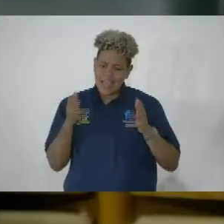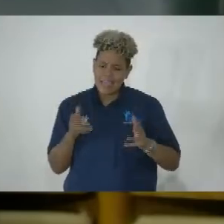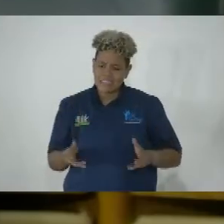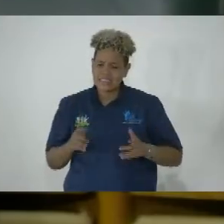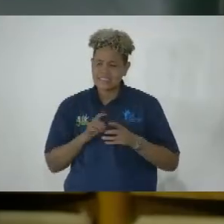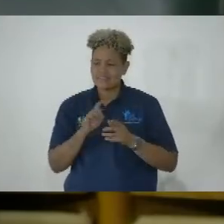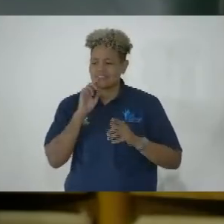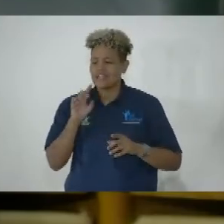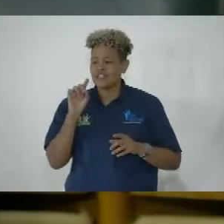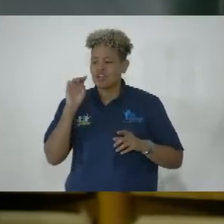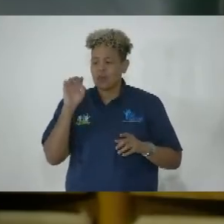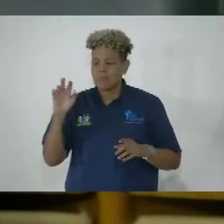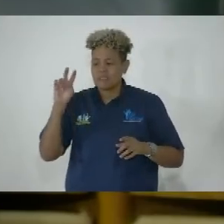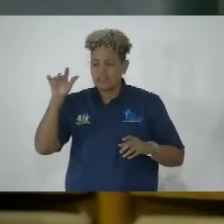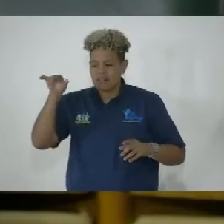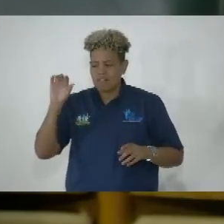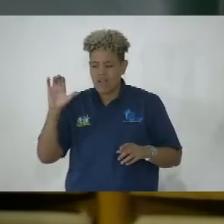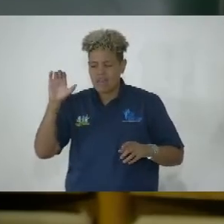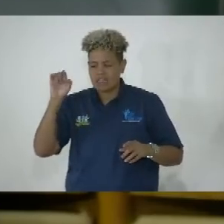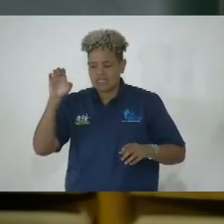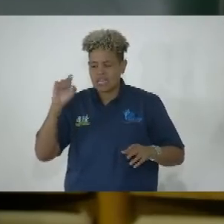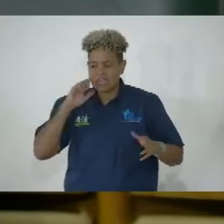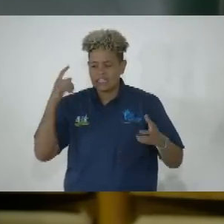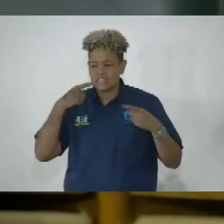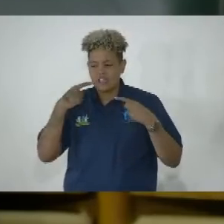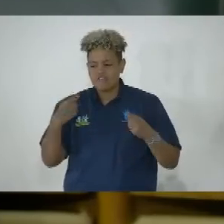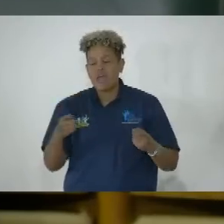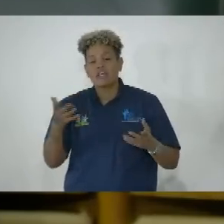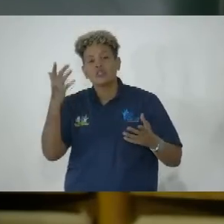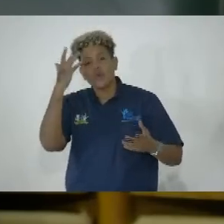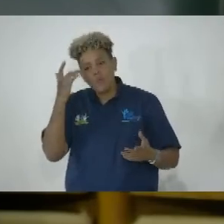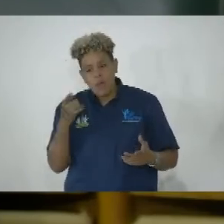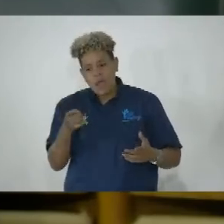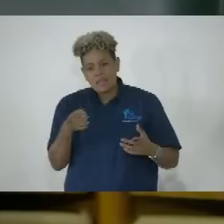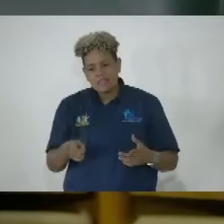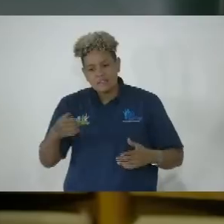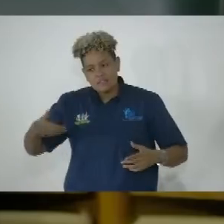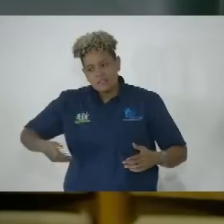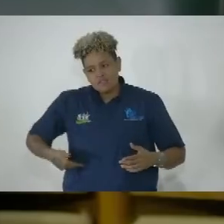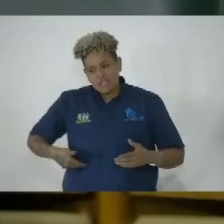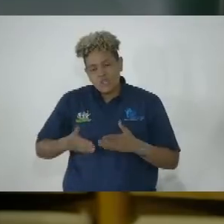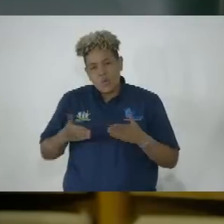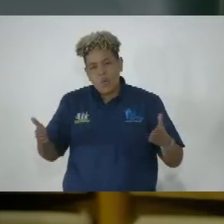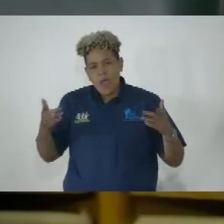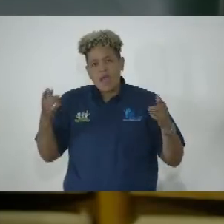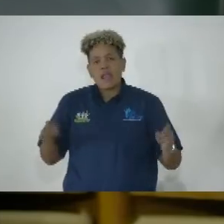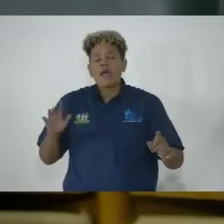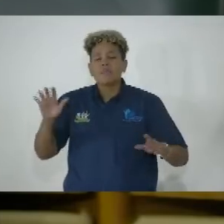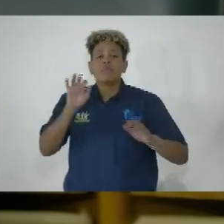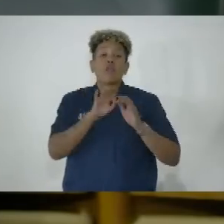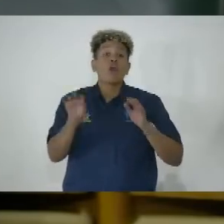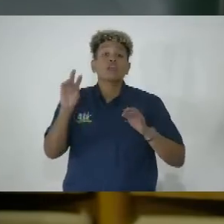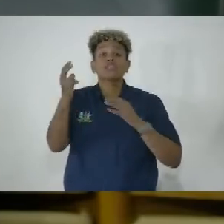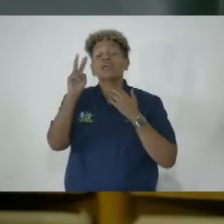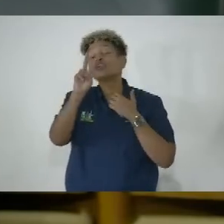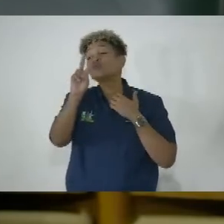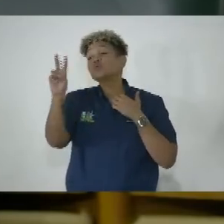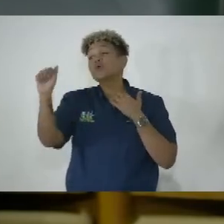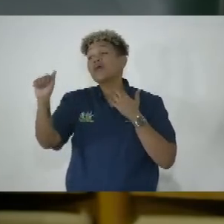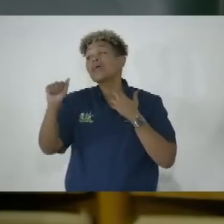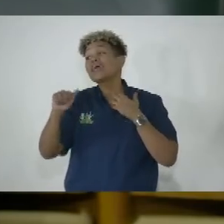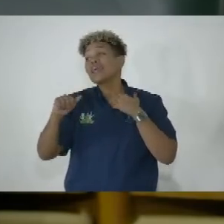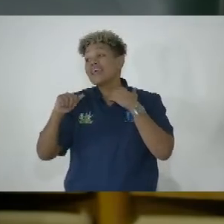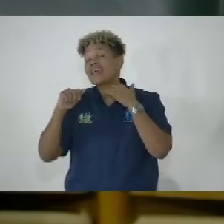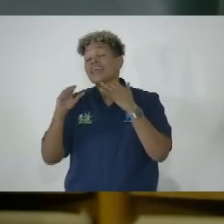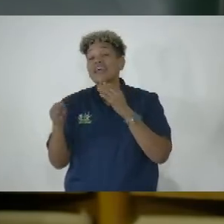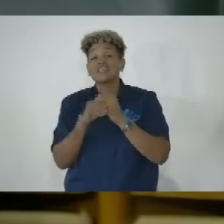in a domestic violence case and grants, therefore, wide discretion. Mr. President, Clause 2.2a also